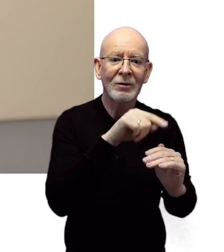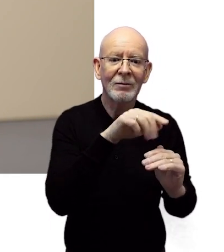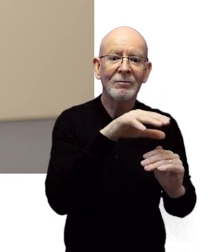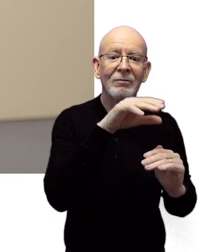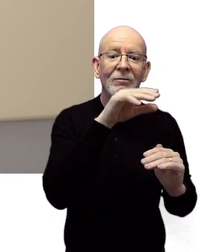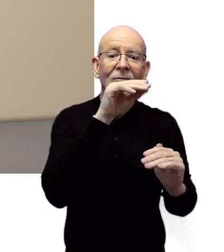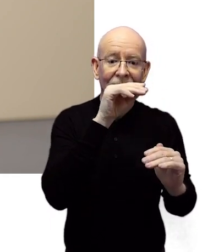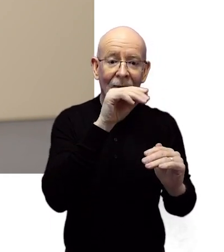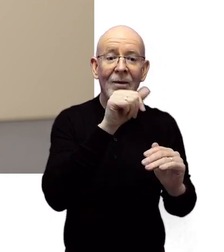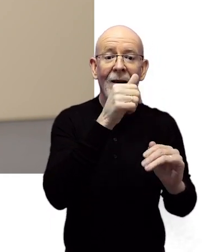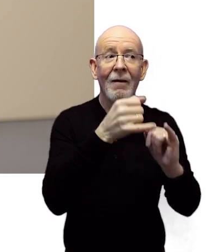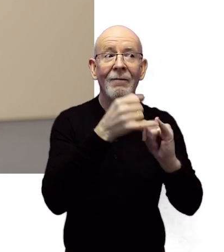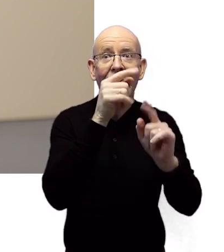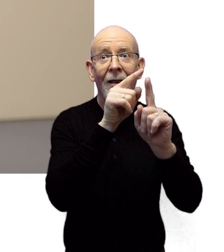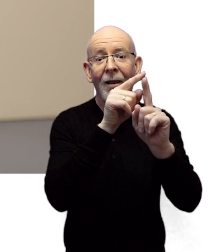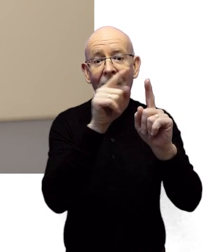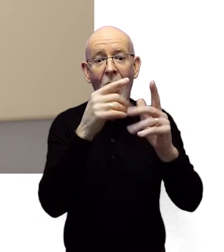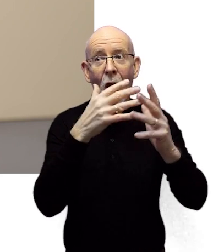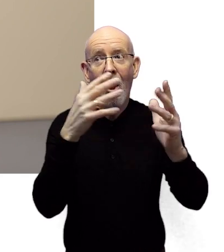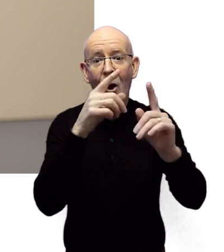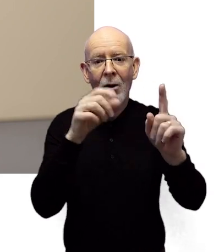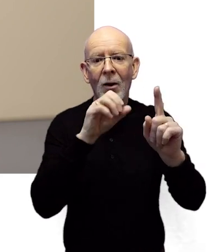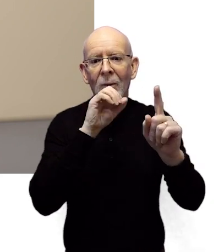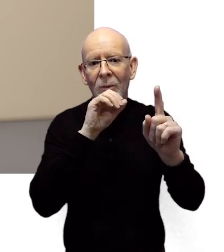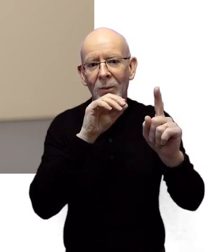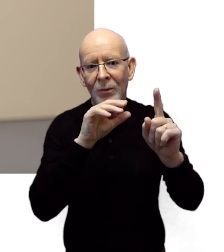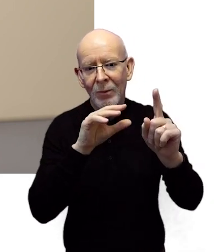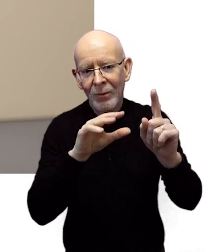of the final, longer side.